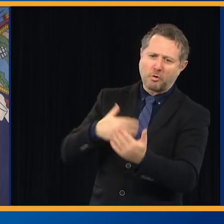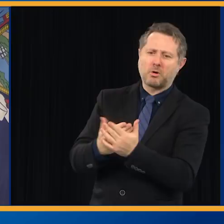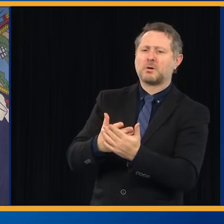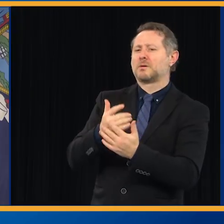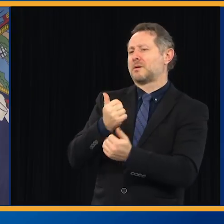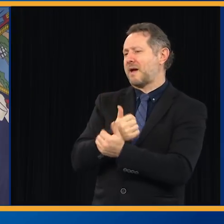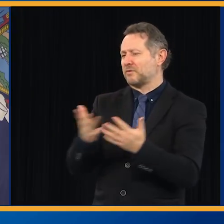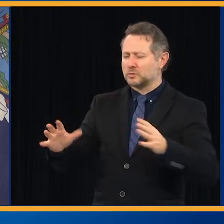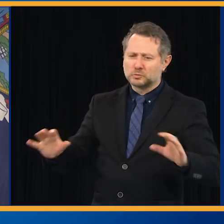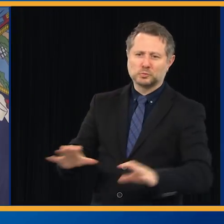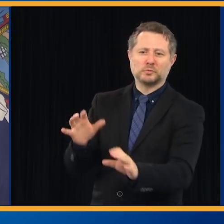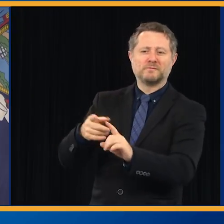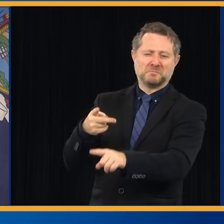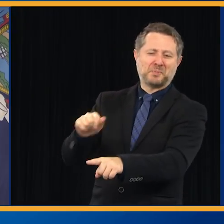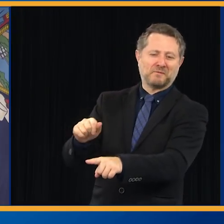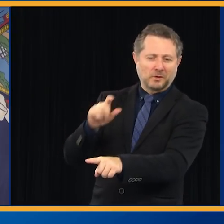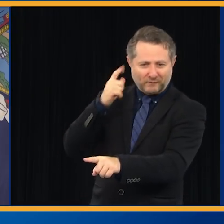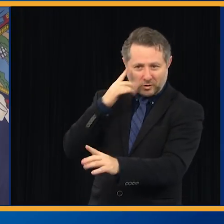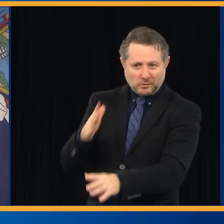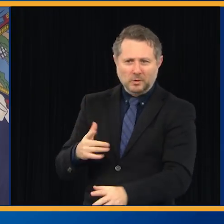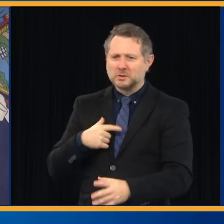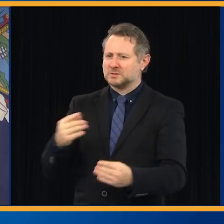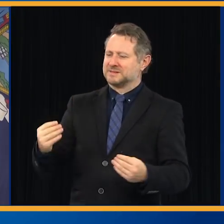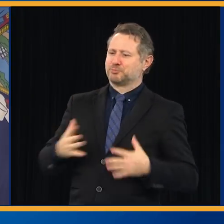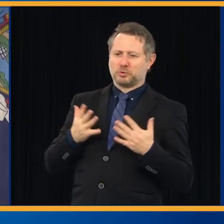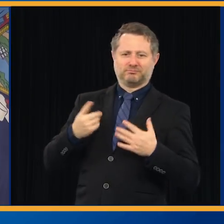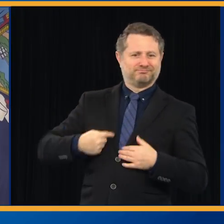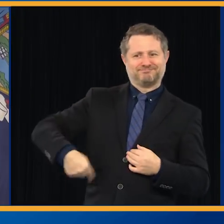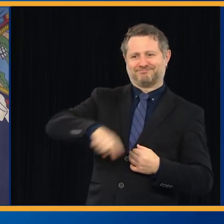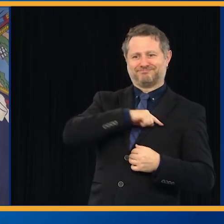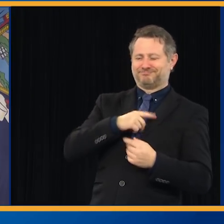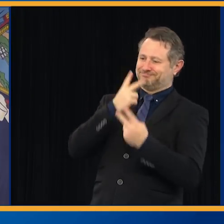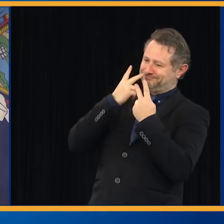doing. Really, you're an inspiration to all of us. Thank you, Tom.